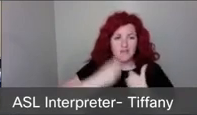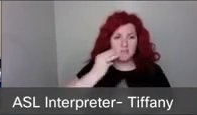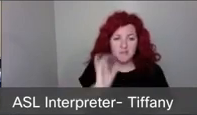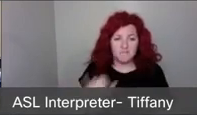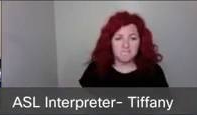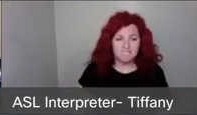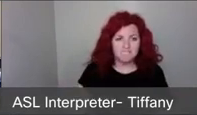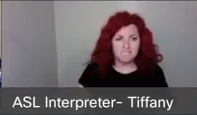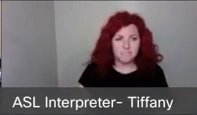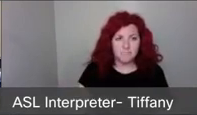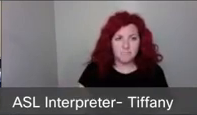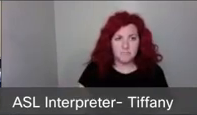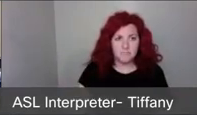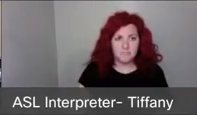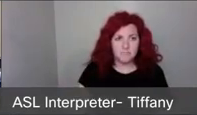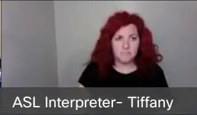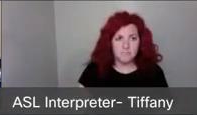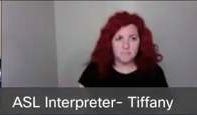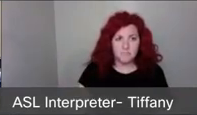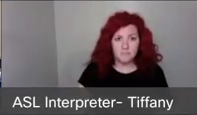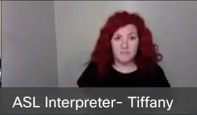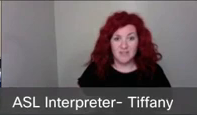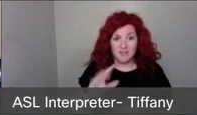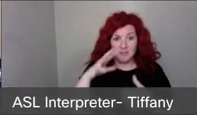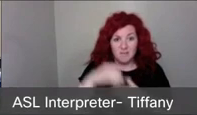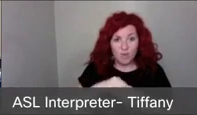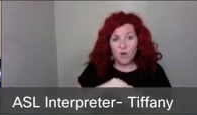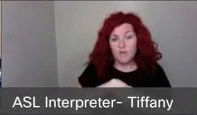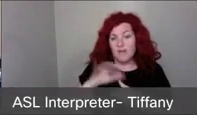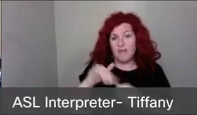Being in this type of community of interest with other Native American tribes,